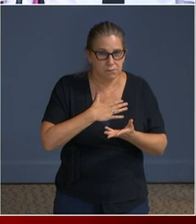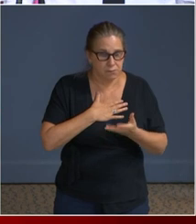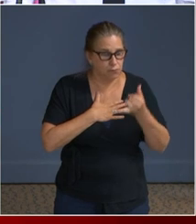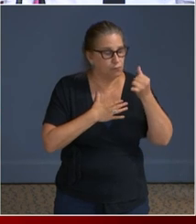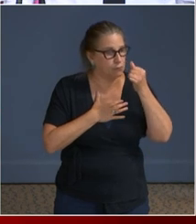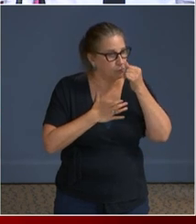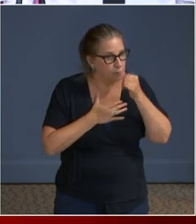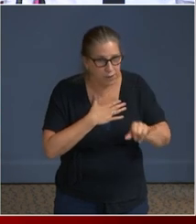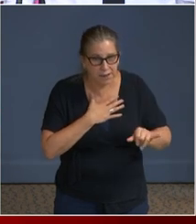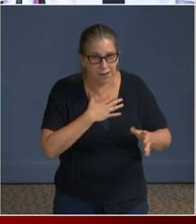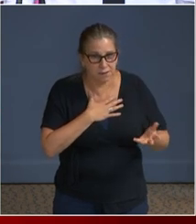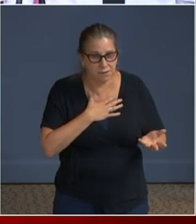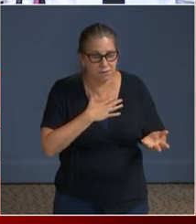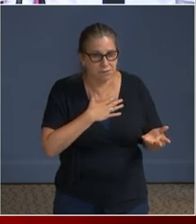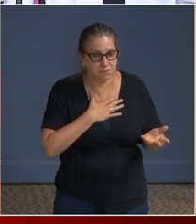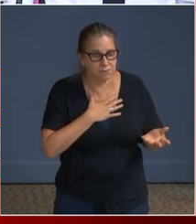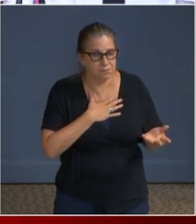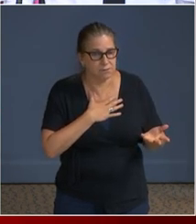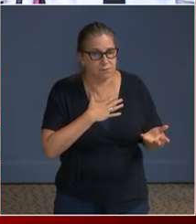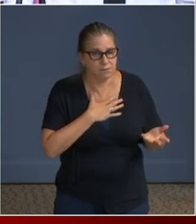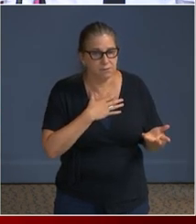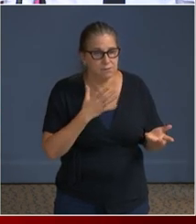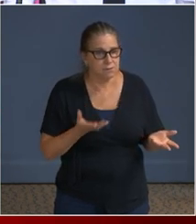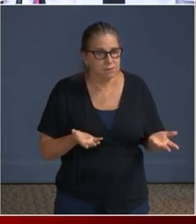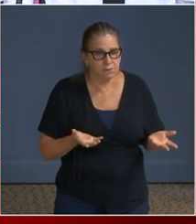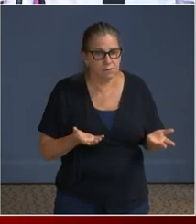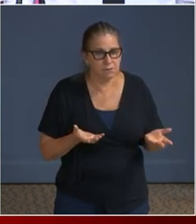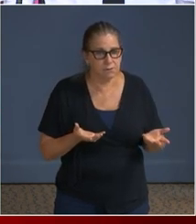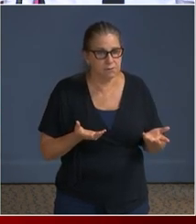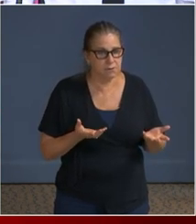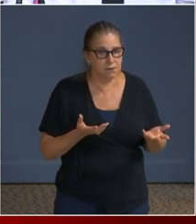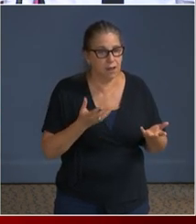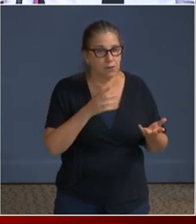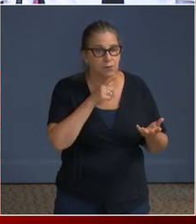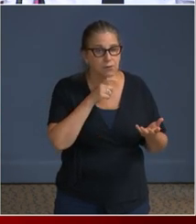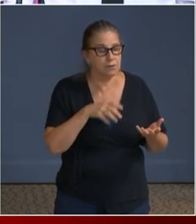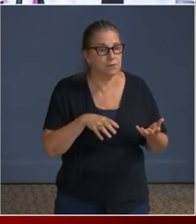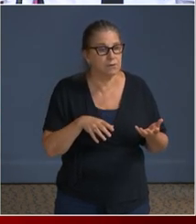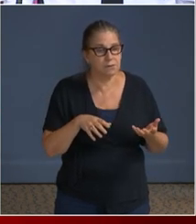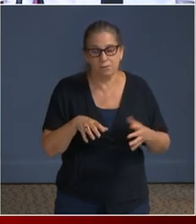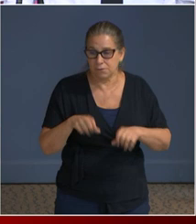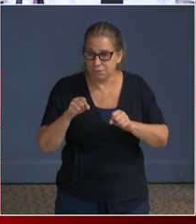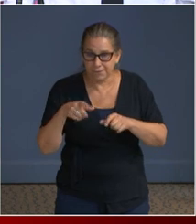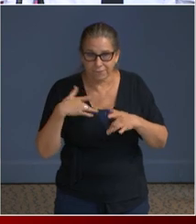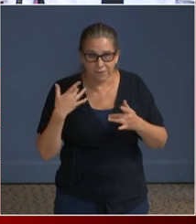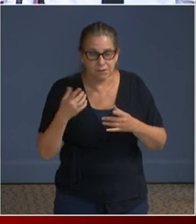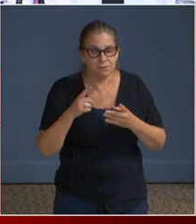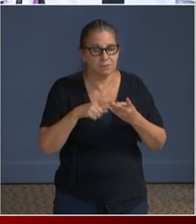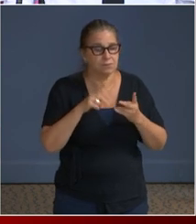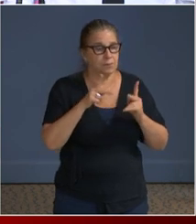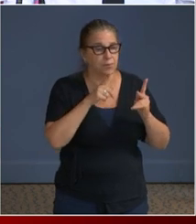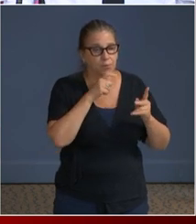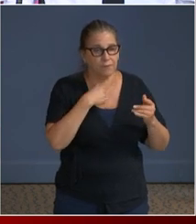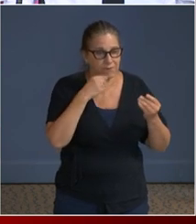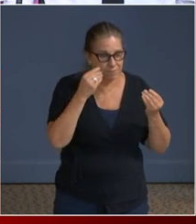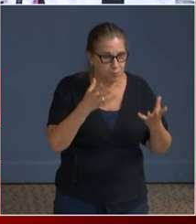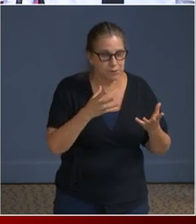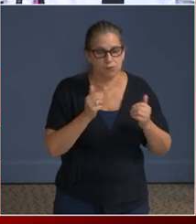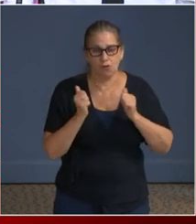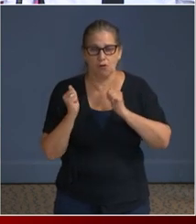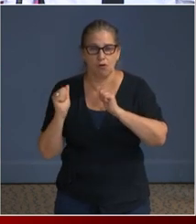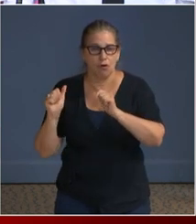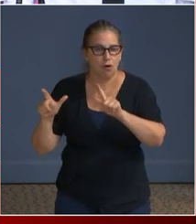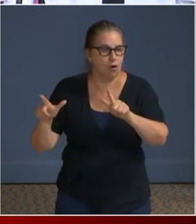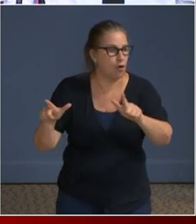to, actually, everybody who attended that event, everybody that has information has a civic responsibility to let us know who